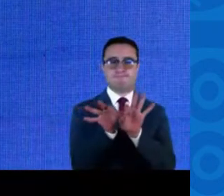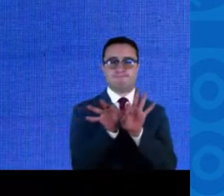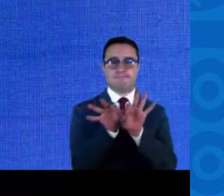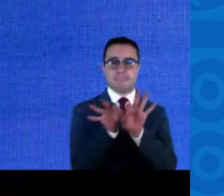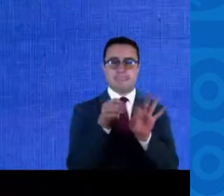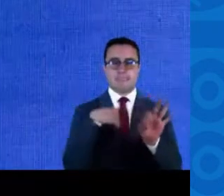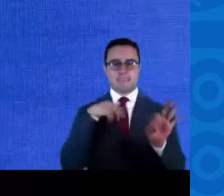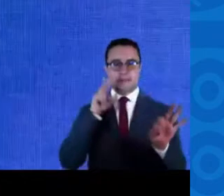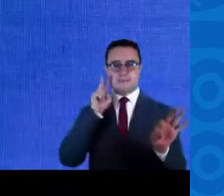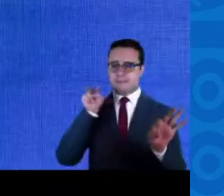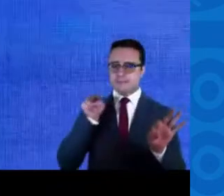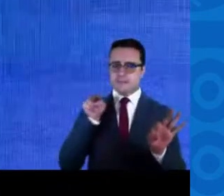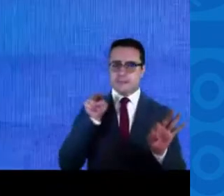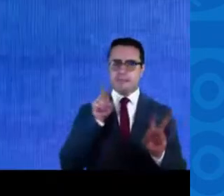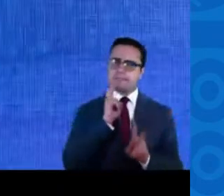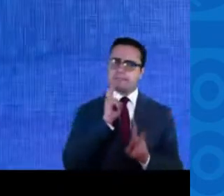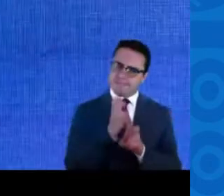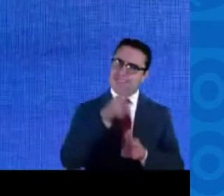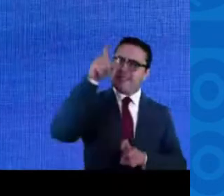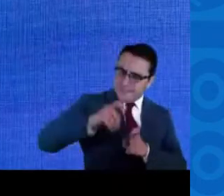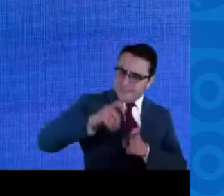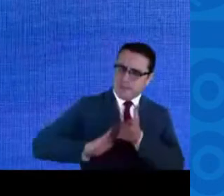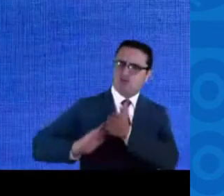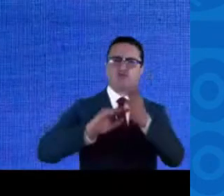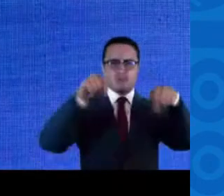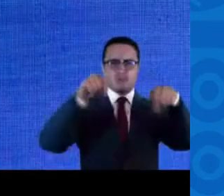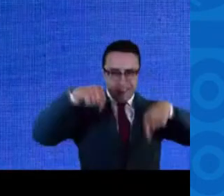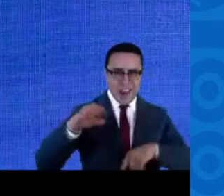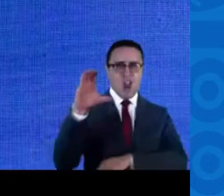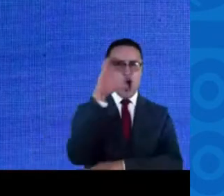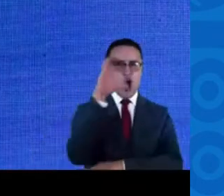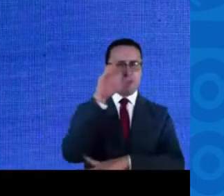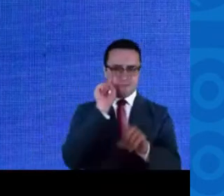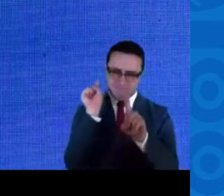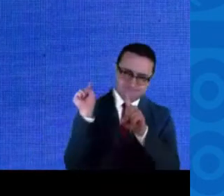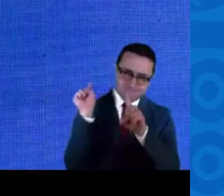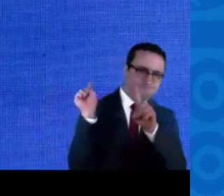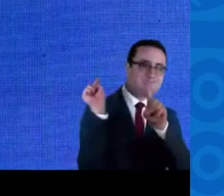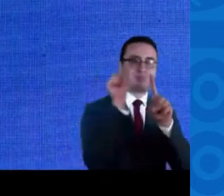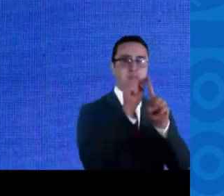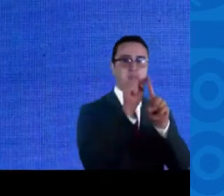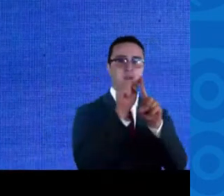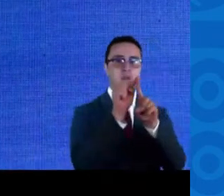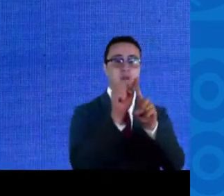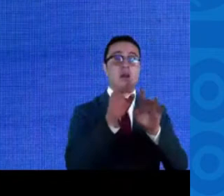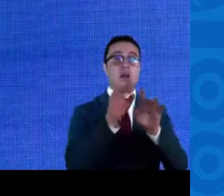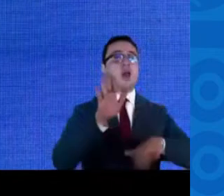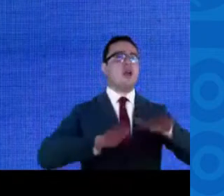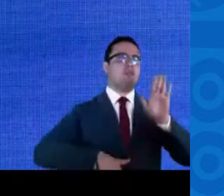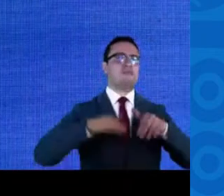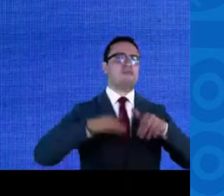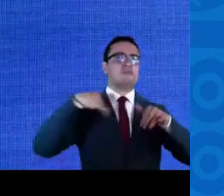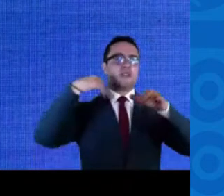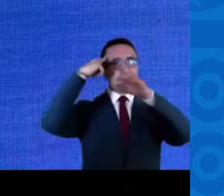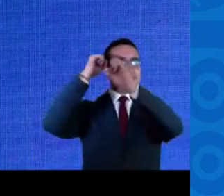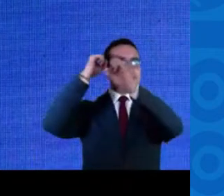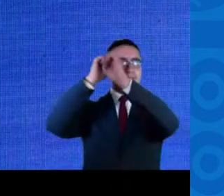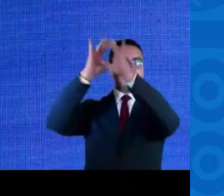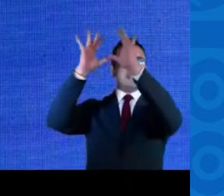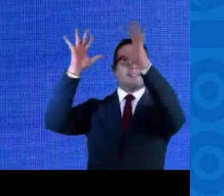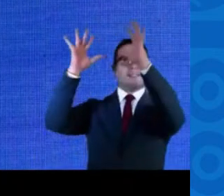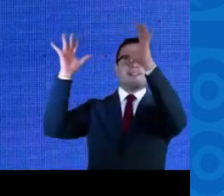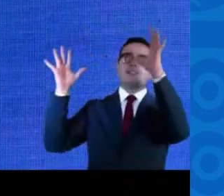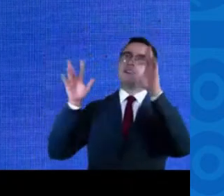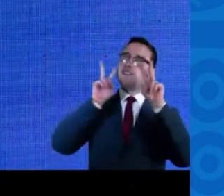the main motivation from Colombia. This has been our goal, perhaps with a holistic